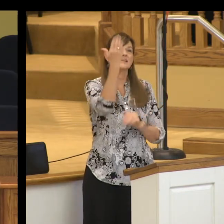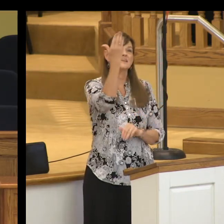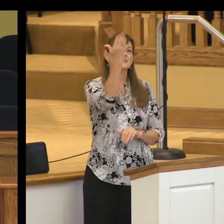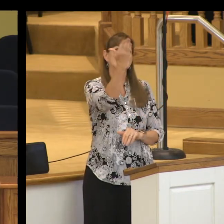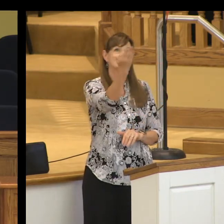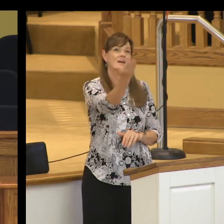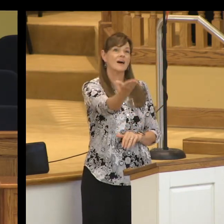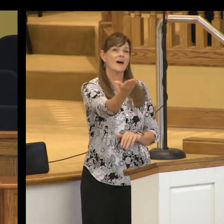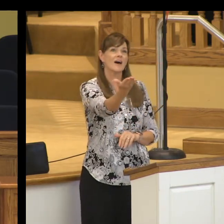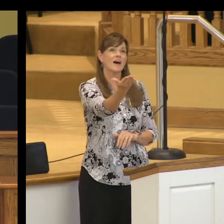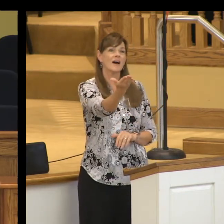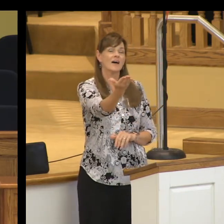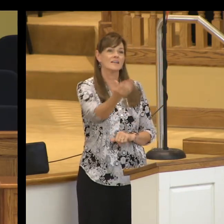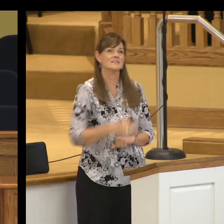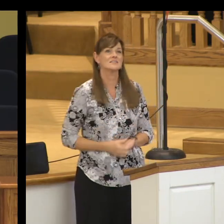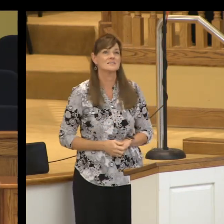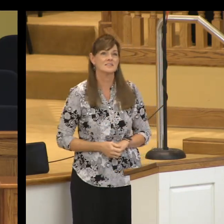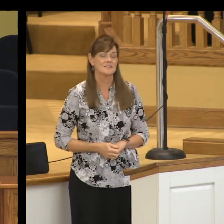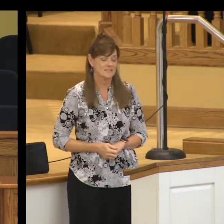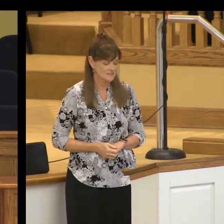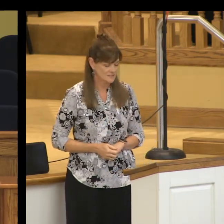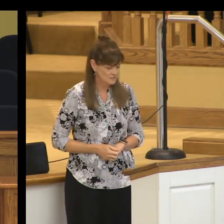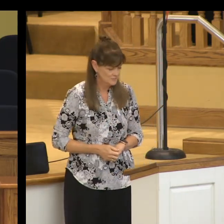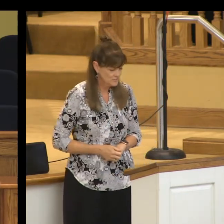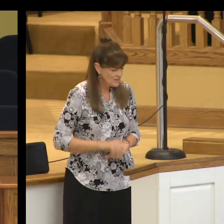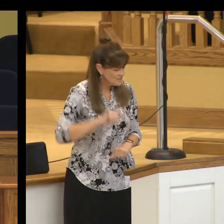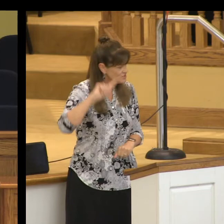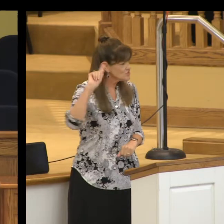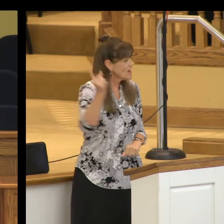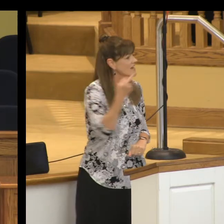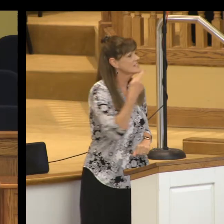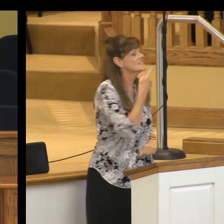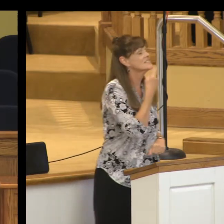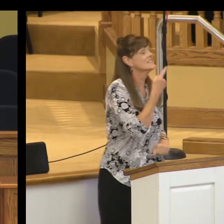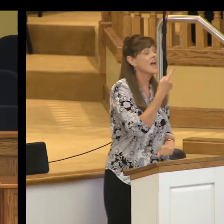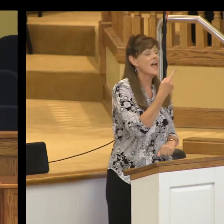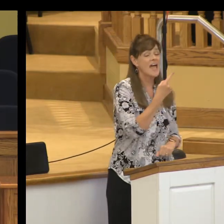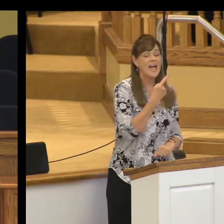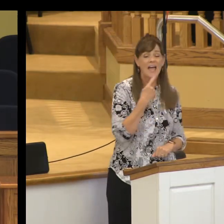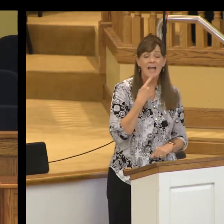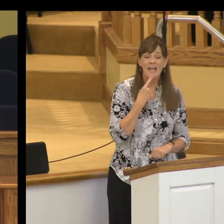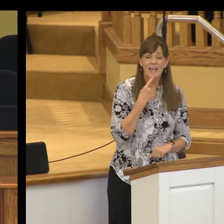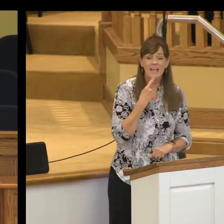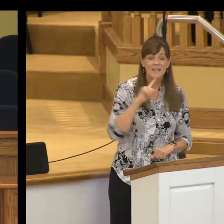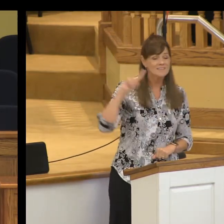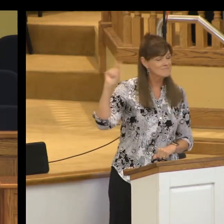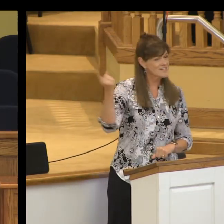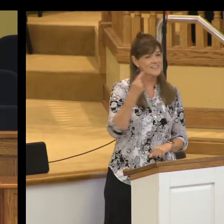Jesus. Just say